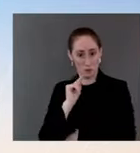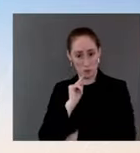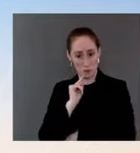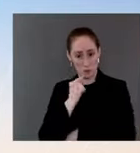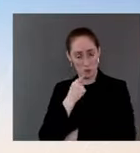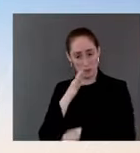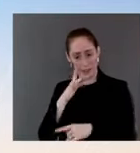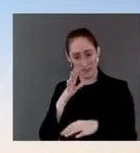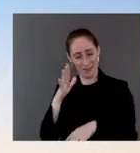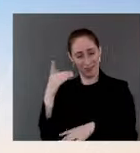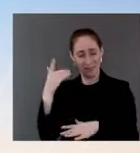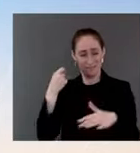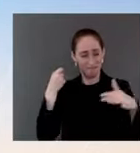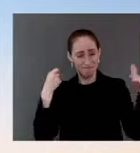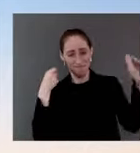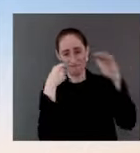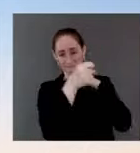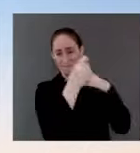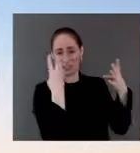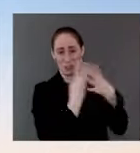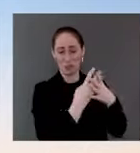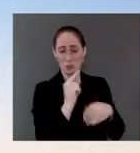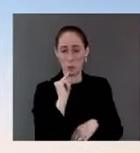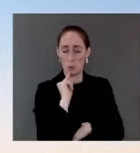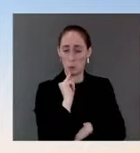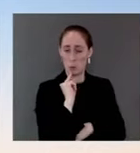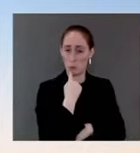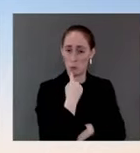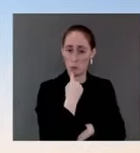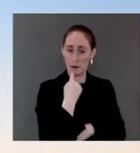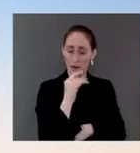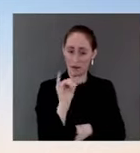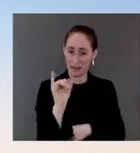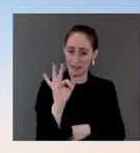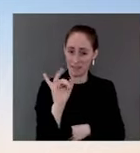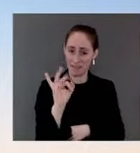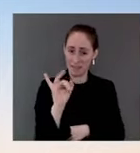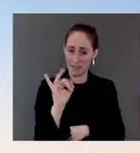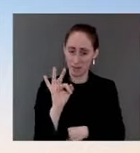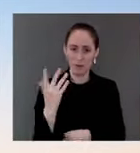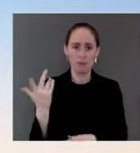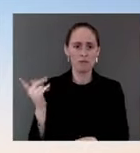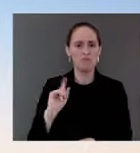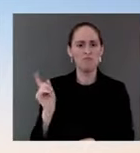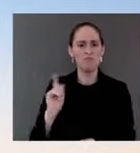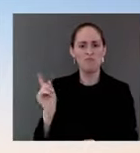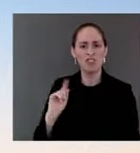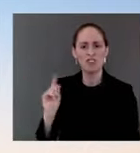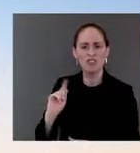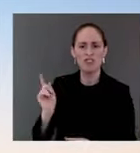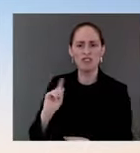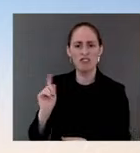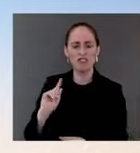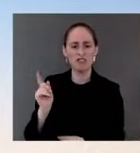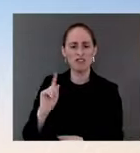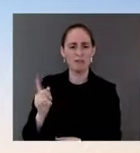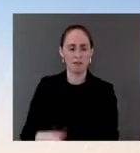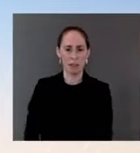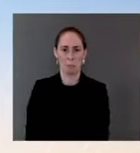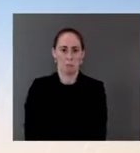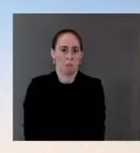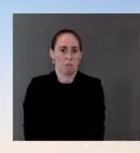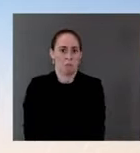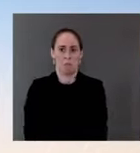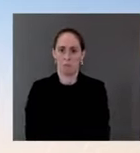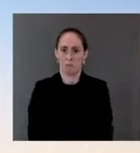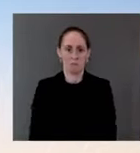is where those discussions would happen, so I'd really point you to them. Okay. And then one more on COVID, because the president received a briefing yesterday. Is there anything you can share